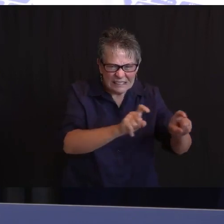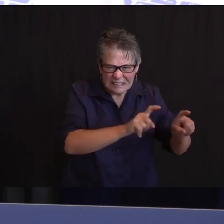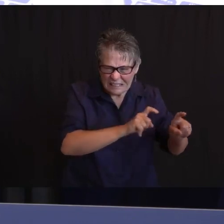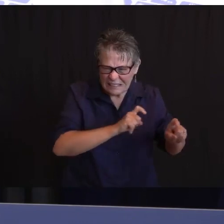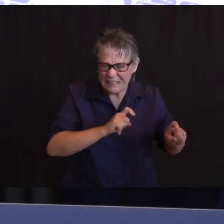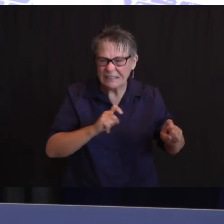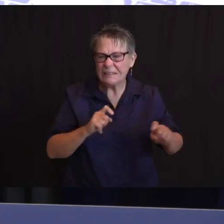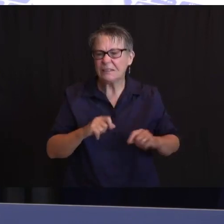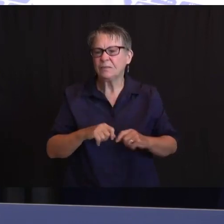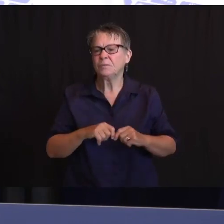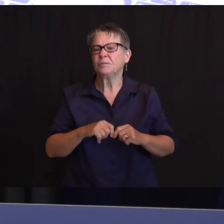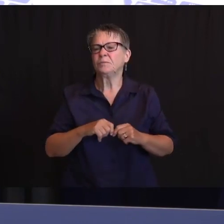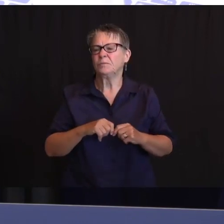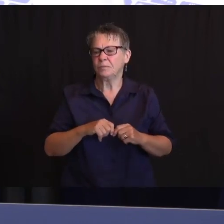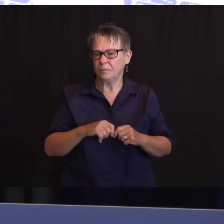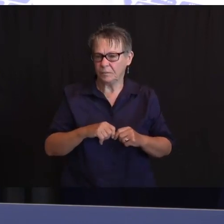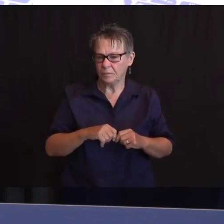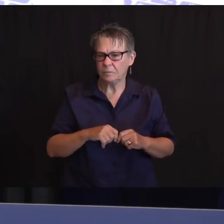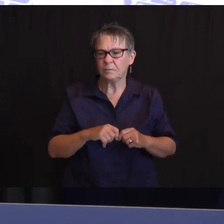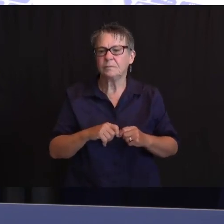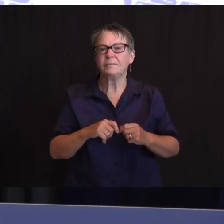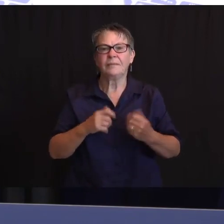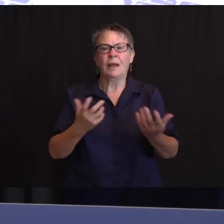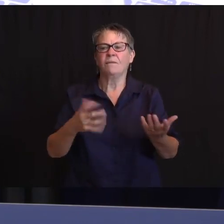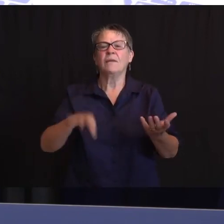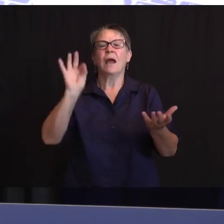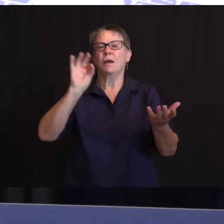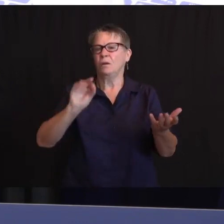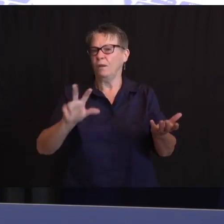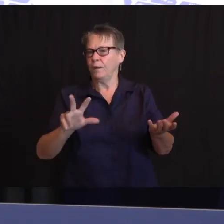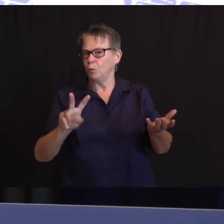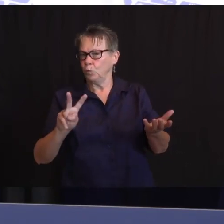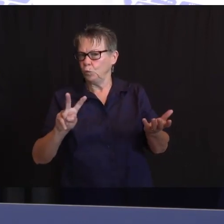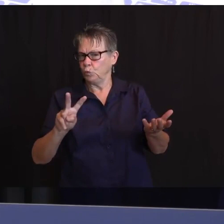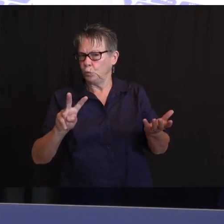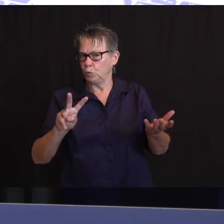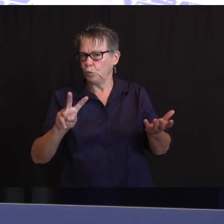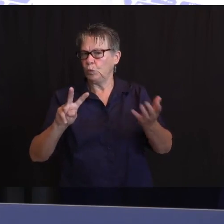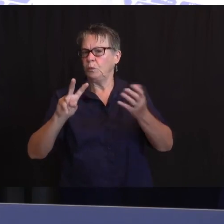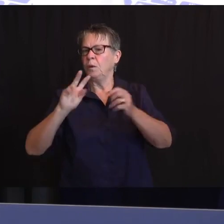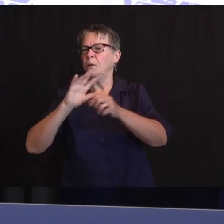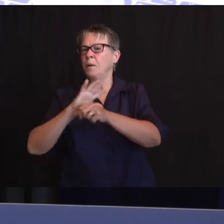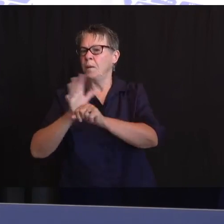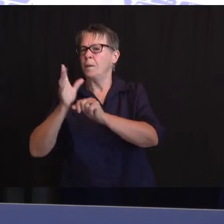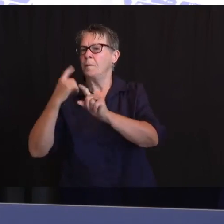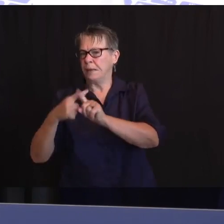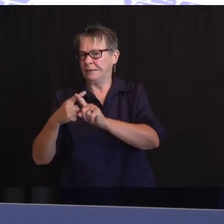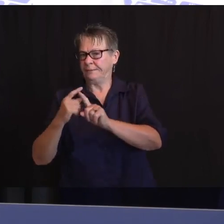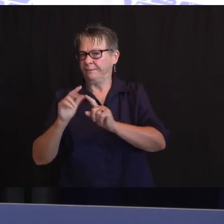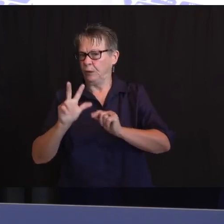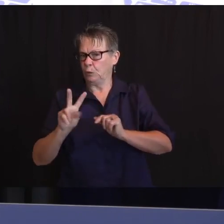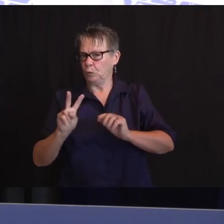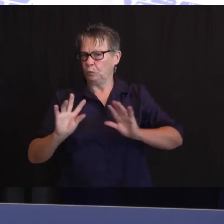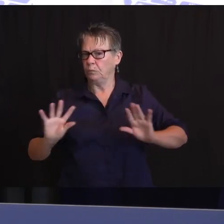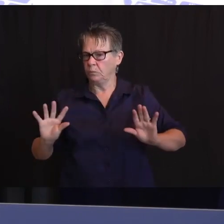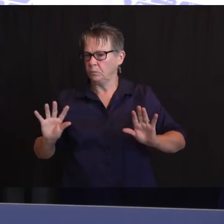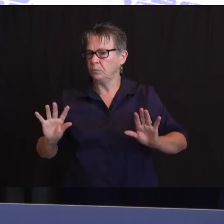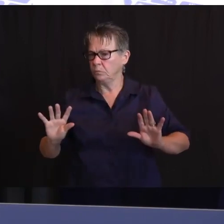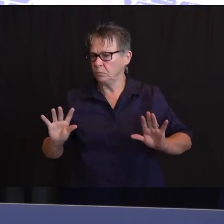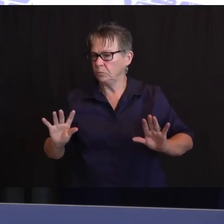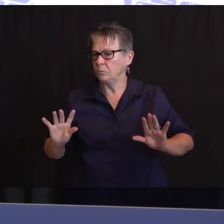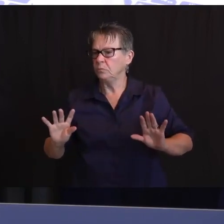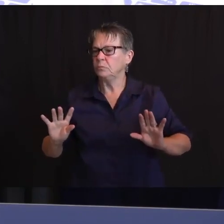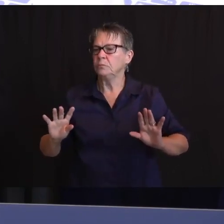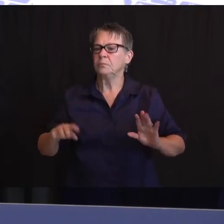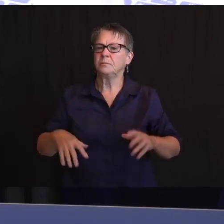performed over 90,000 tests of the uninsured and underinsured and homeless population, with a positivity